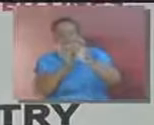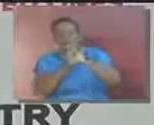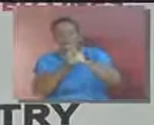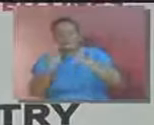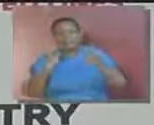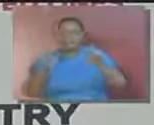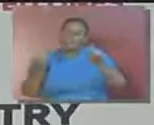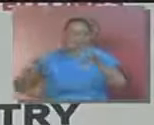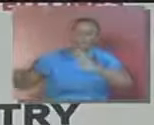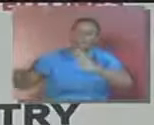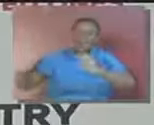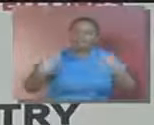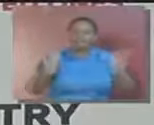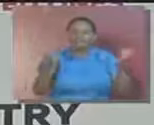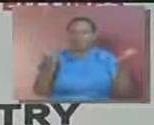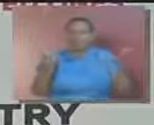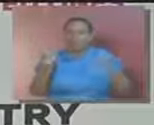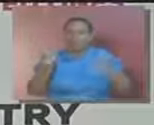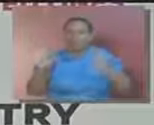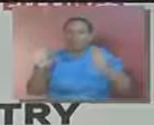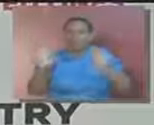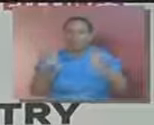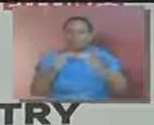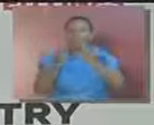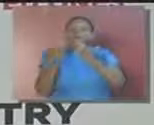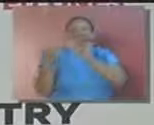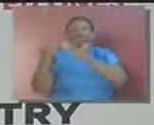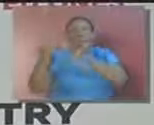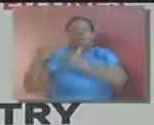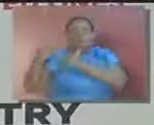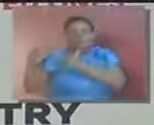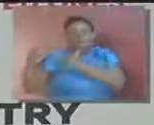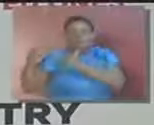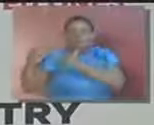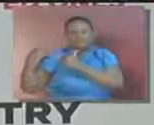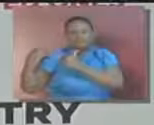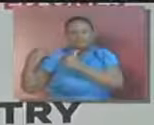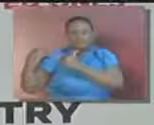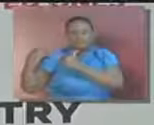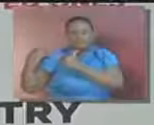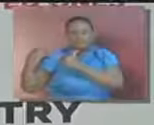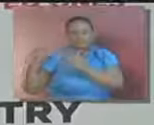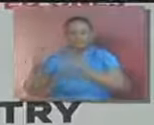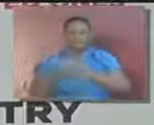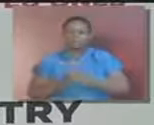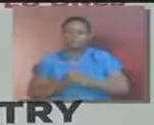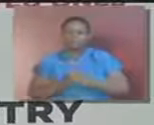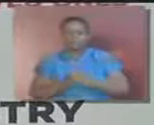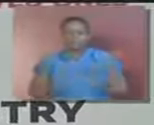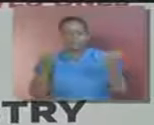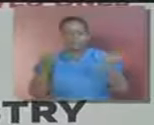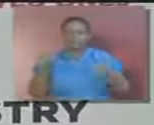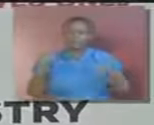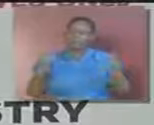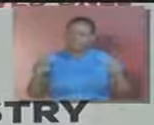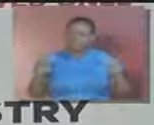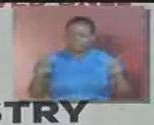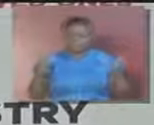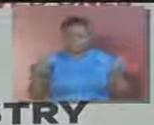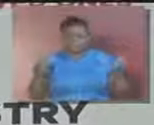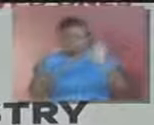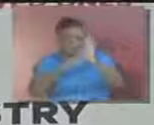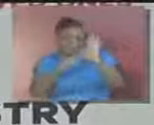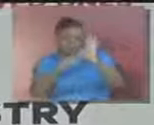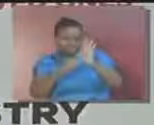The inability of humans, wherever they are. Look at what is happening in India,